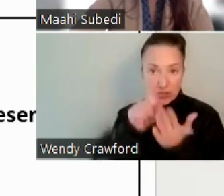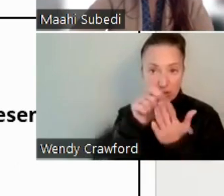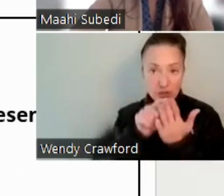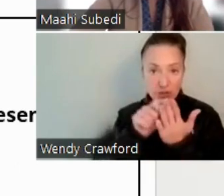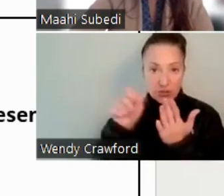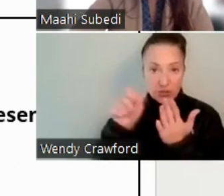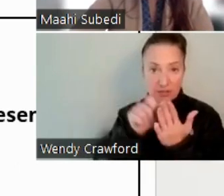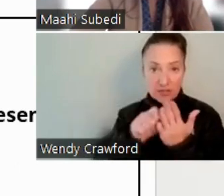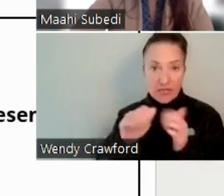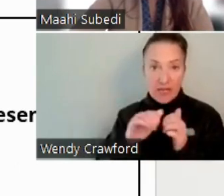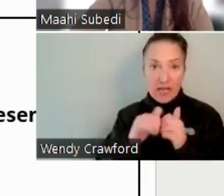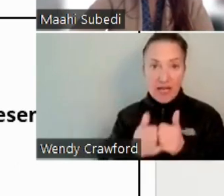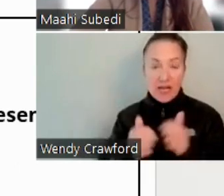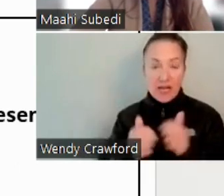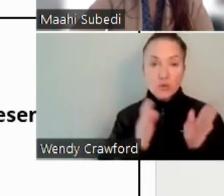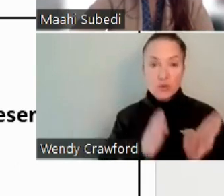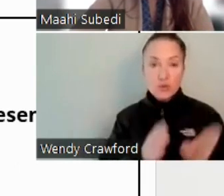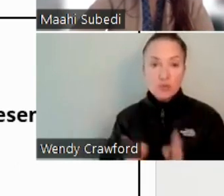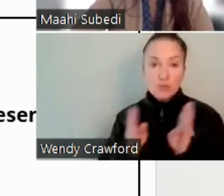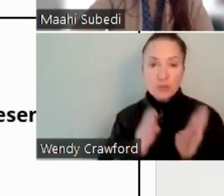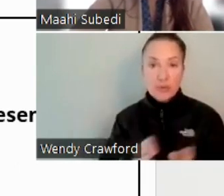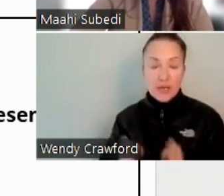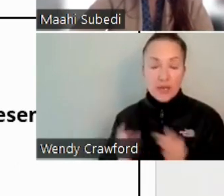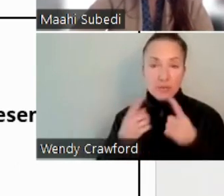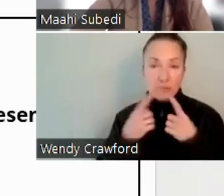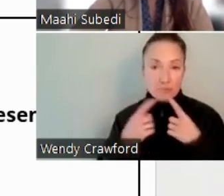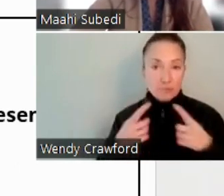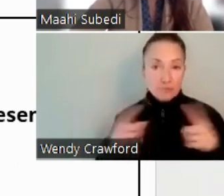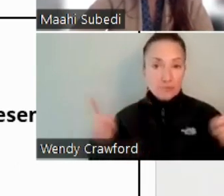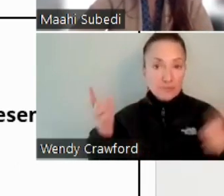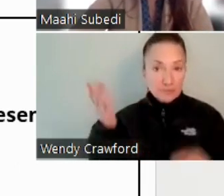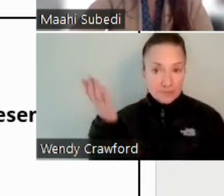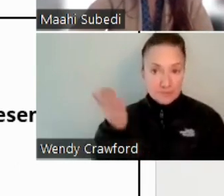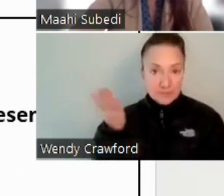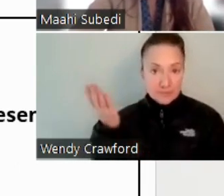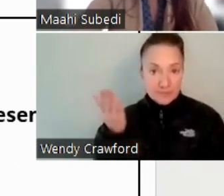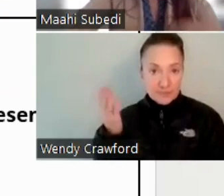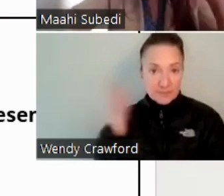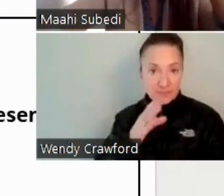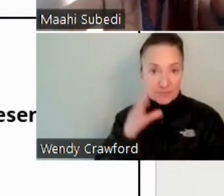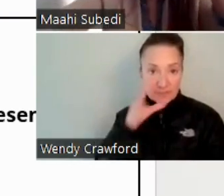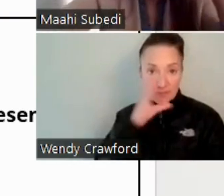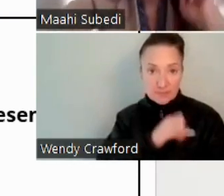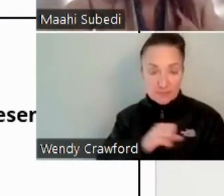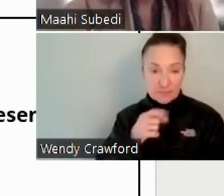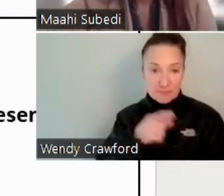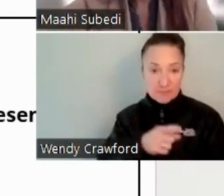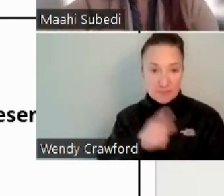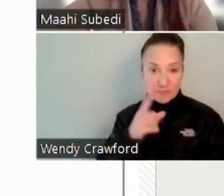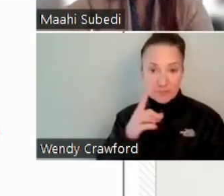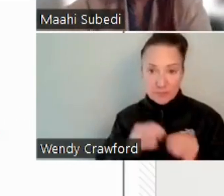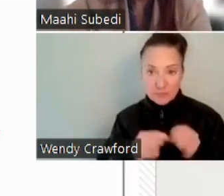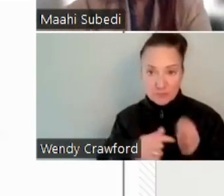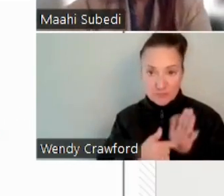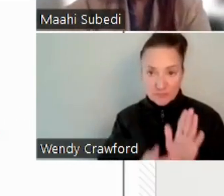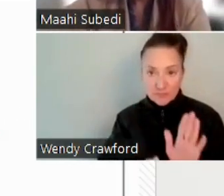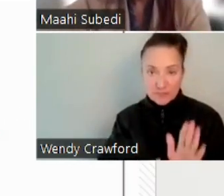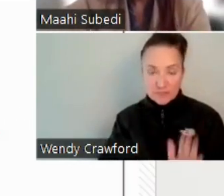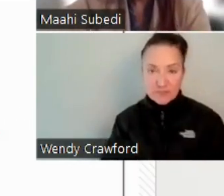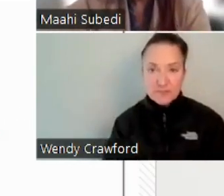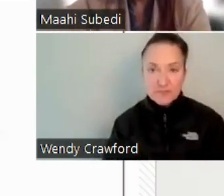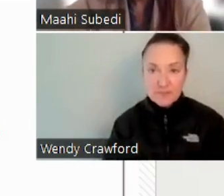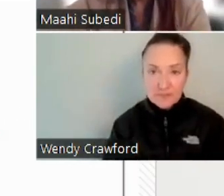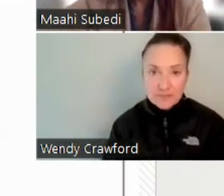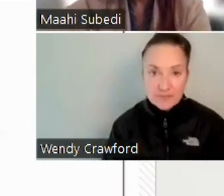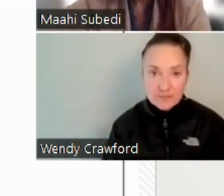to prepare and deliver effective online presentations. And if you missed this offer at the front, here it is one last time. Please